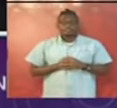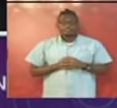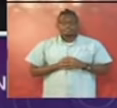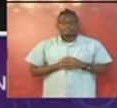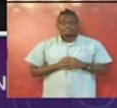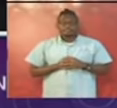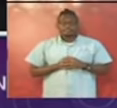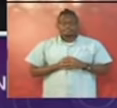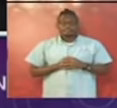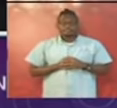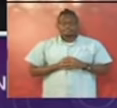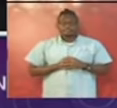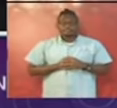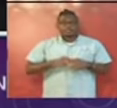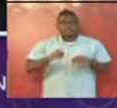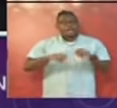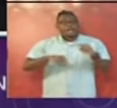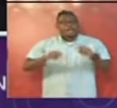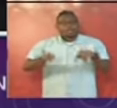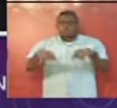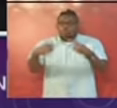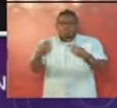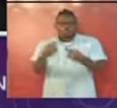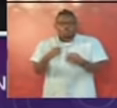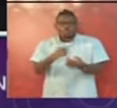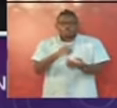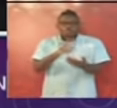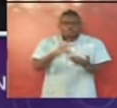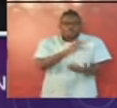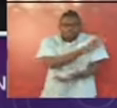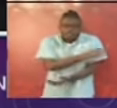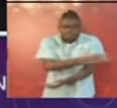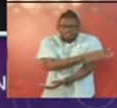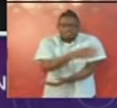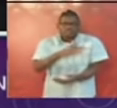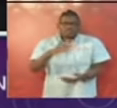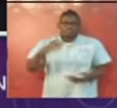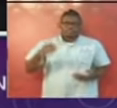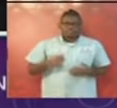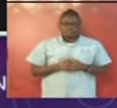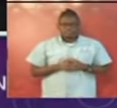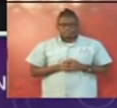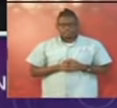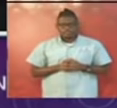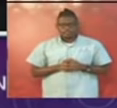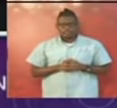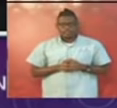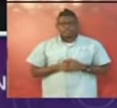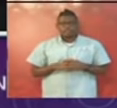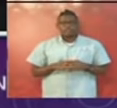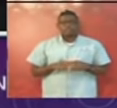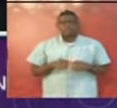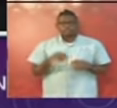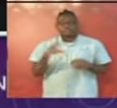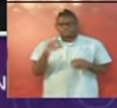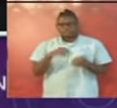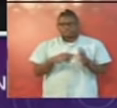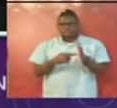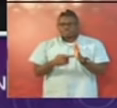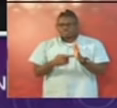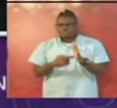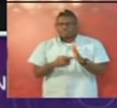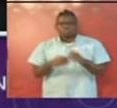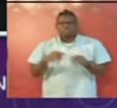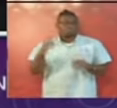hypertension treatment. The CMO was speaking about the fact that hypertension seems to be a leading comorbidity when we're dealing with